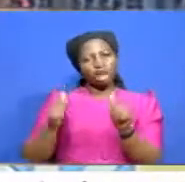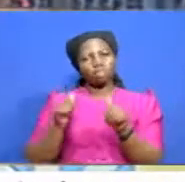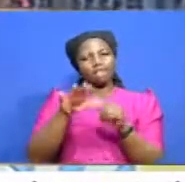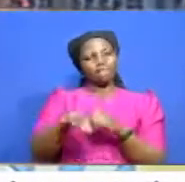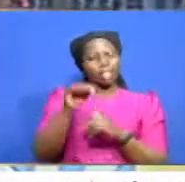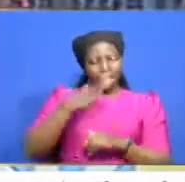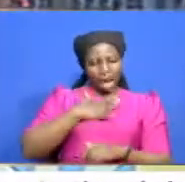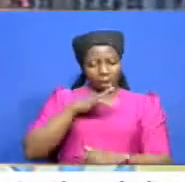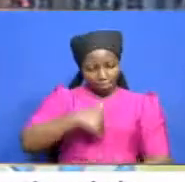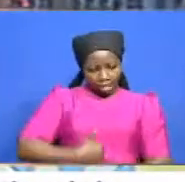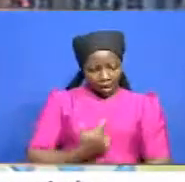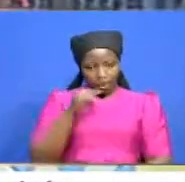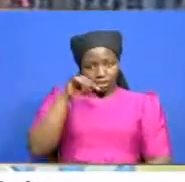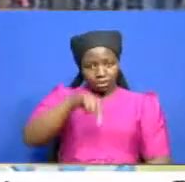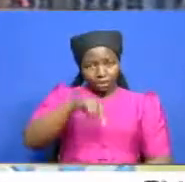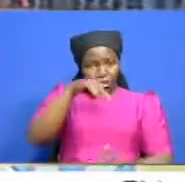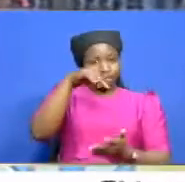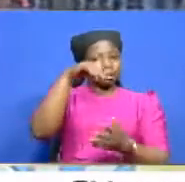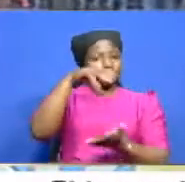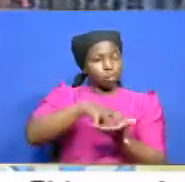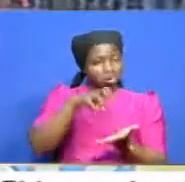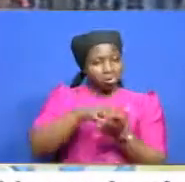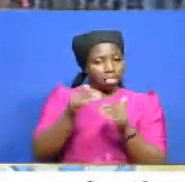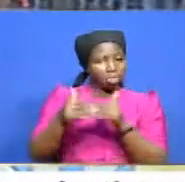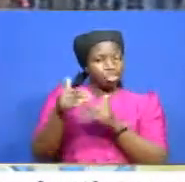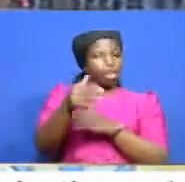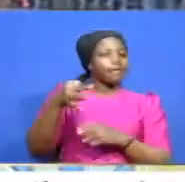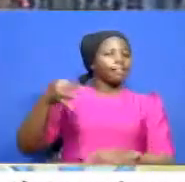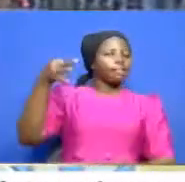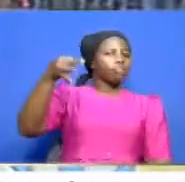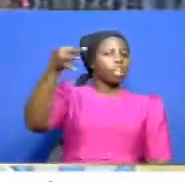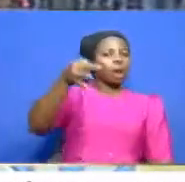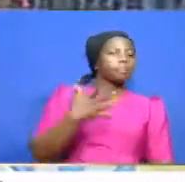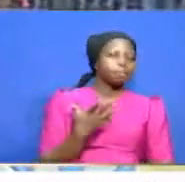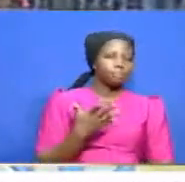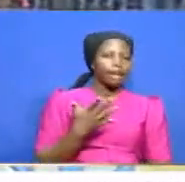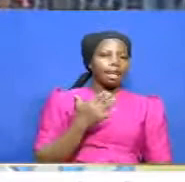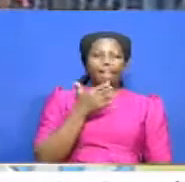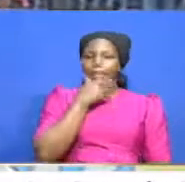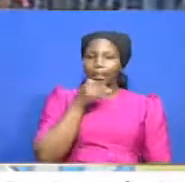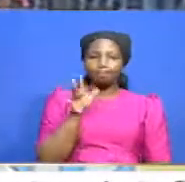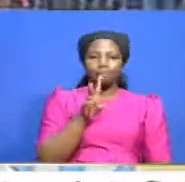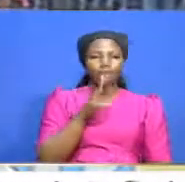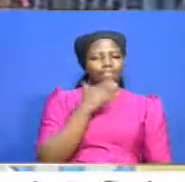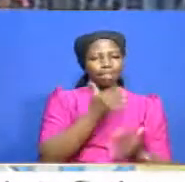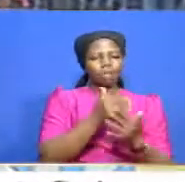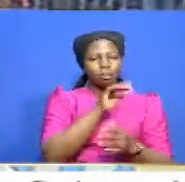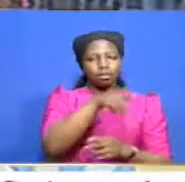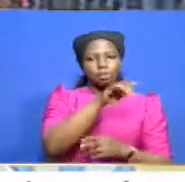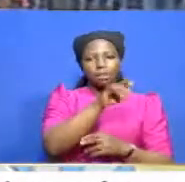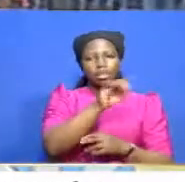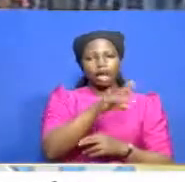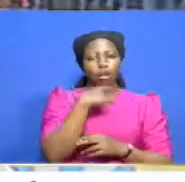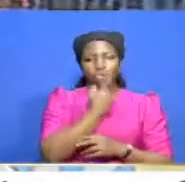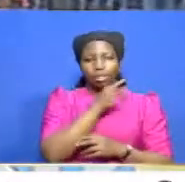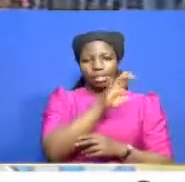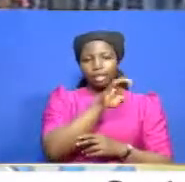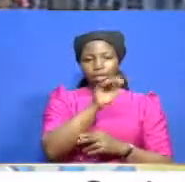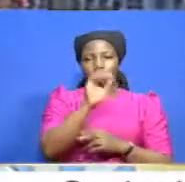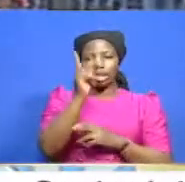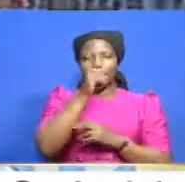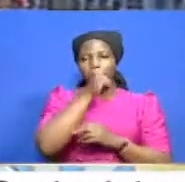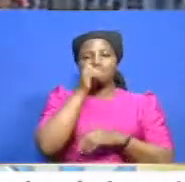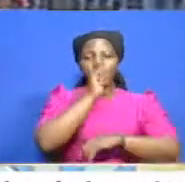ourselves in this particular space in the coming future. Gentlemen, thank you so much. Peter Ndoro, the CEO of the Kenya Private Schools